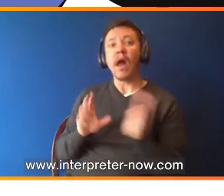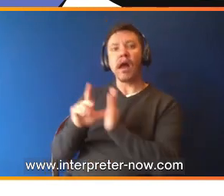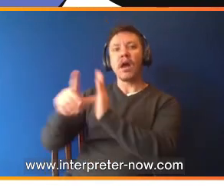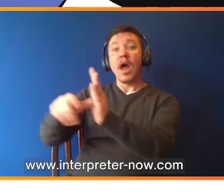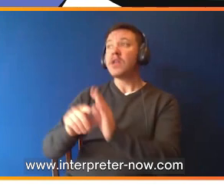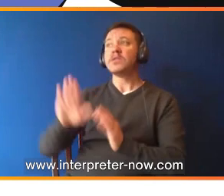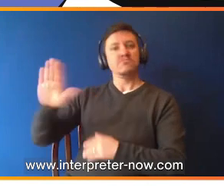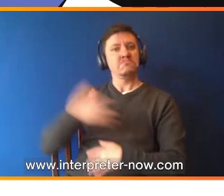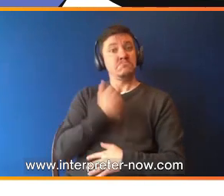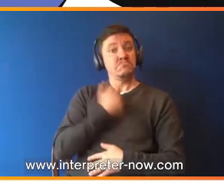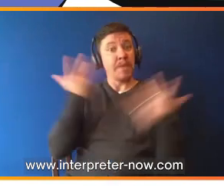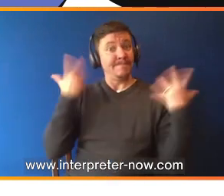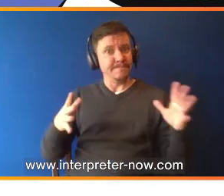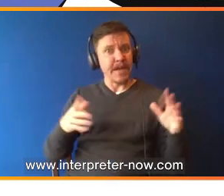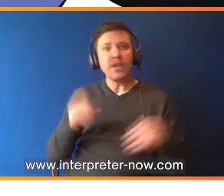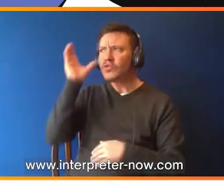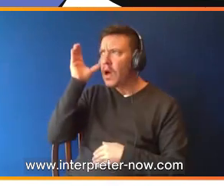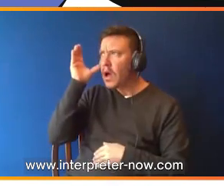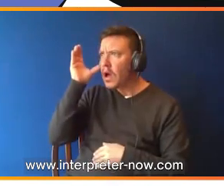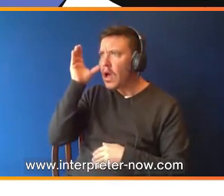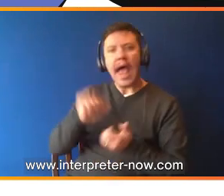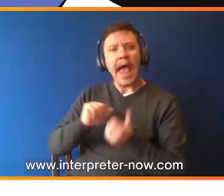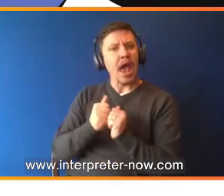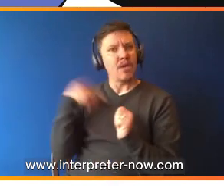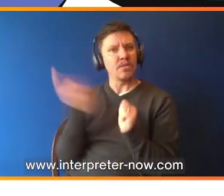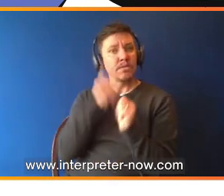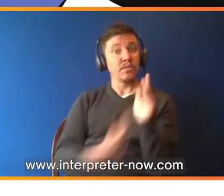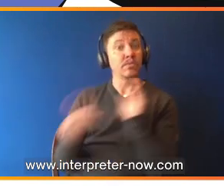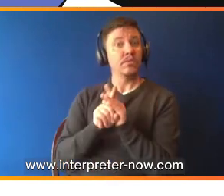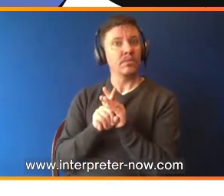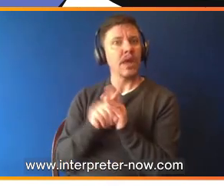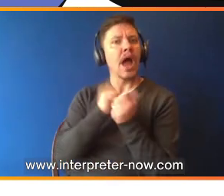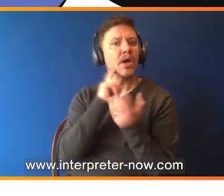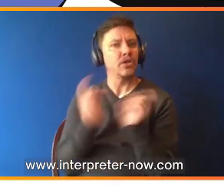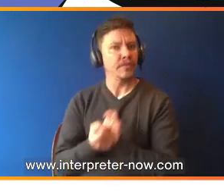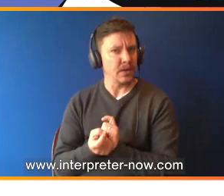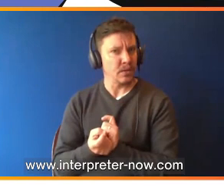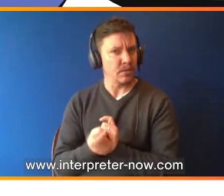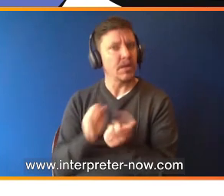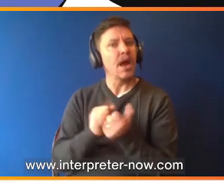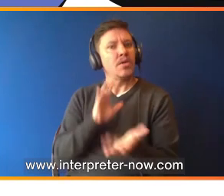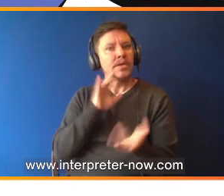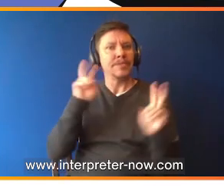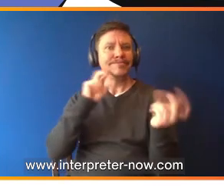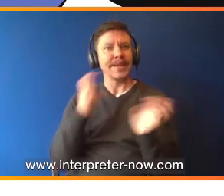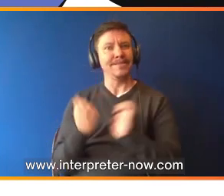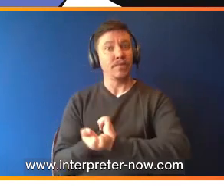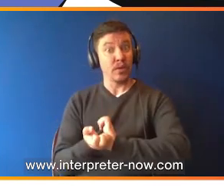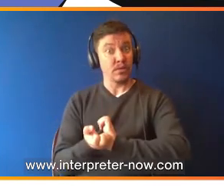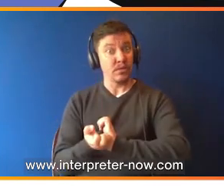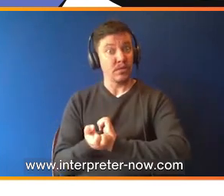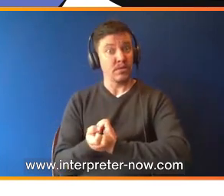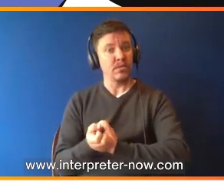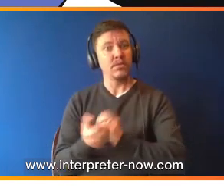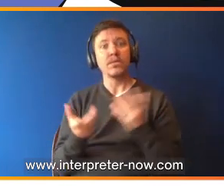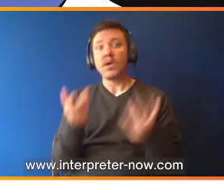the room? And then after you listened to them, you know, how were those assumptions or potential biases